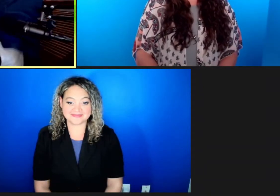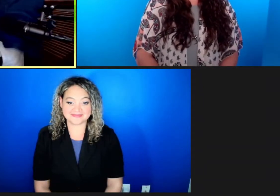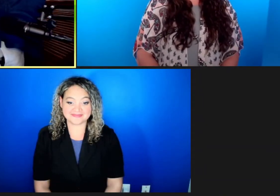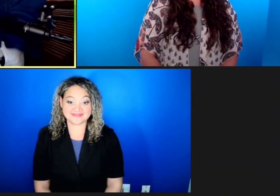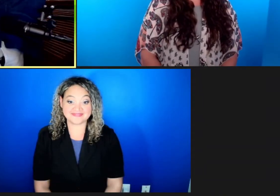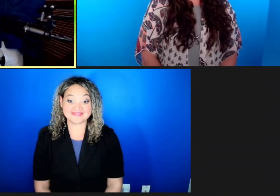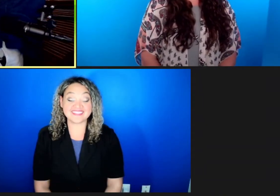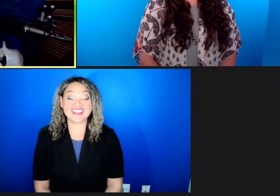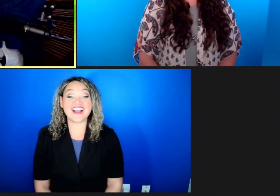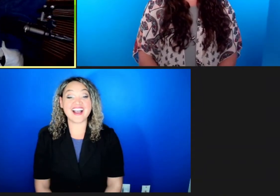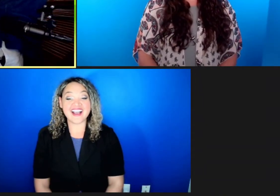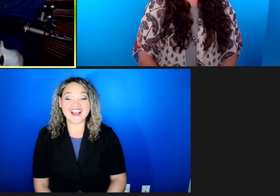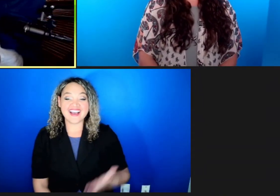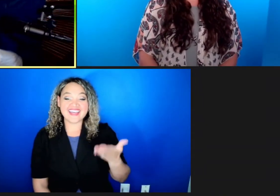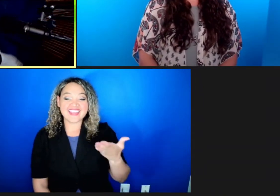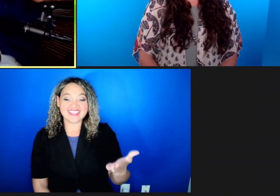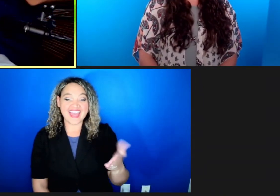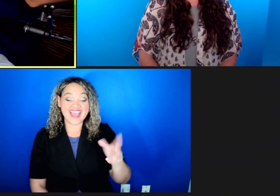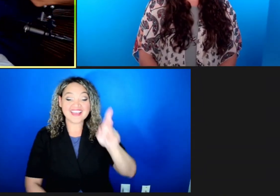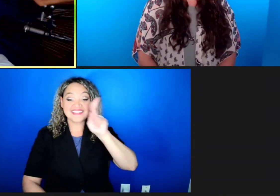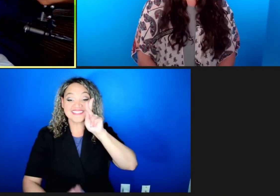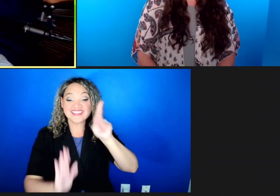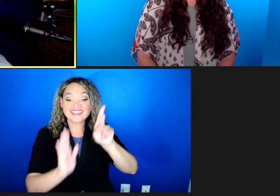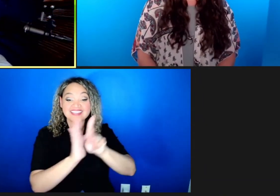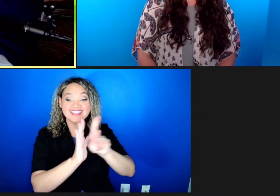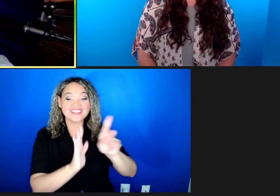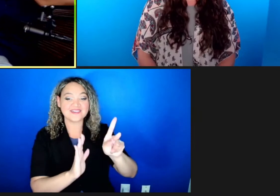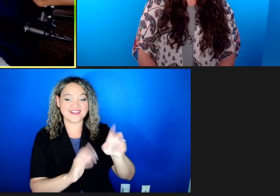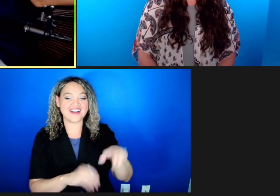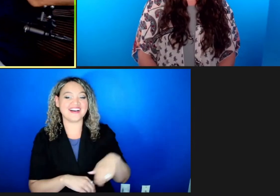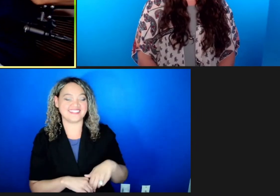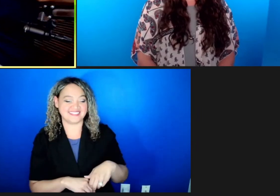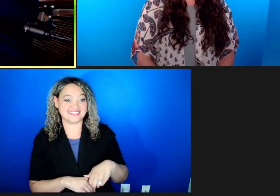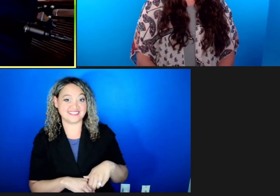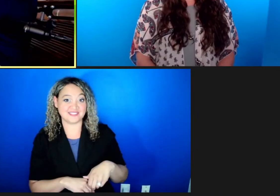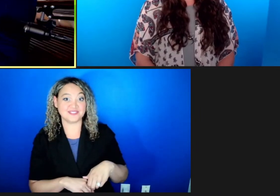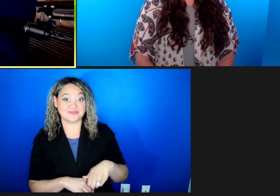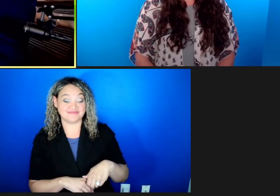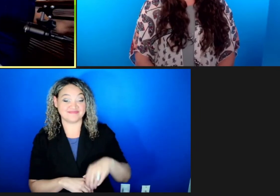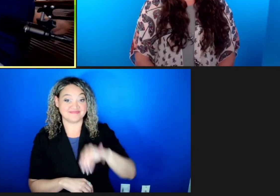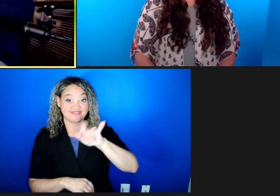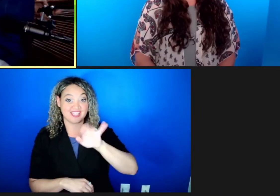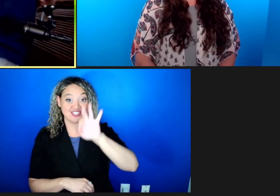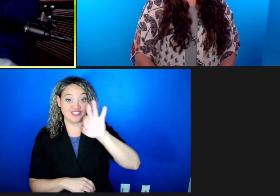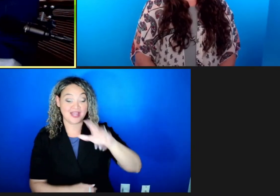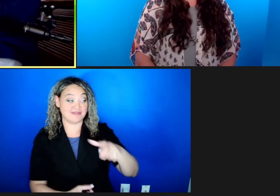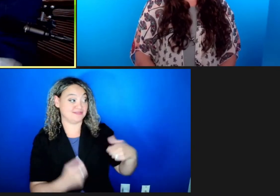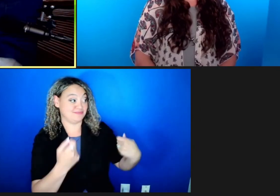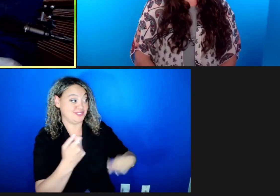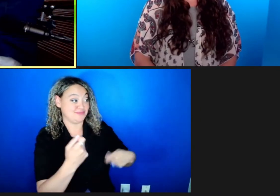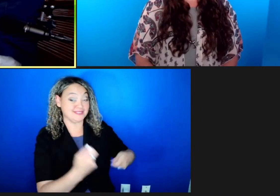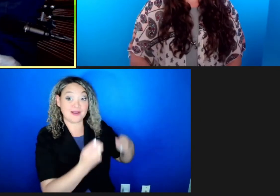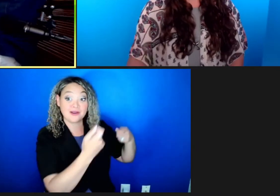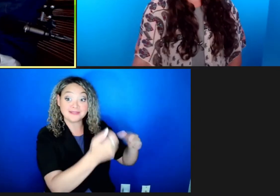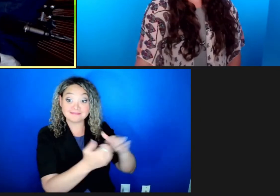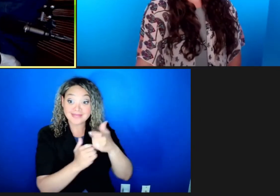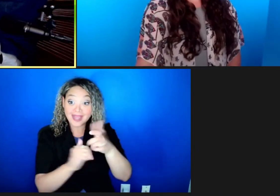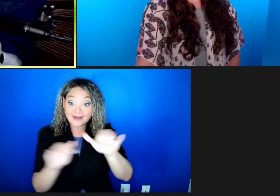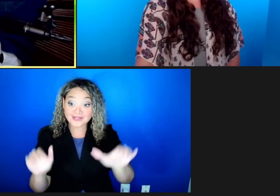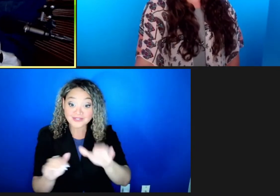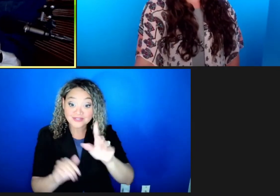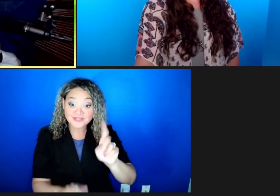Well, there is Kira. Jeff's putting up his guitar. He'll be right with you. And how are you today, Kira?